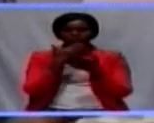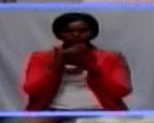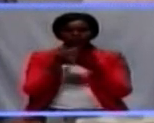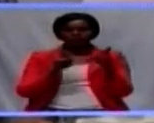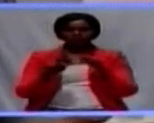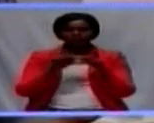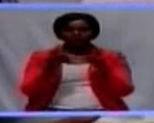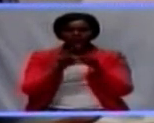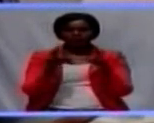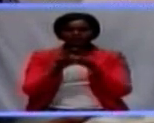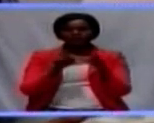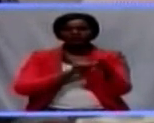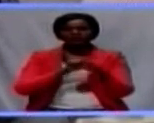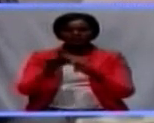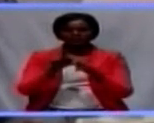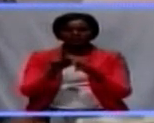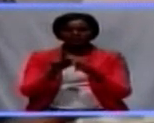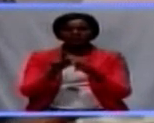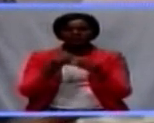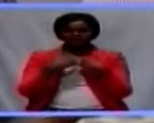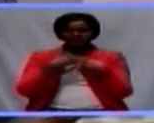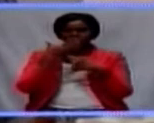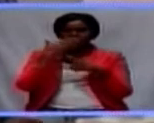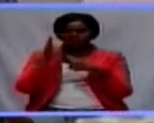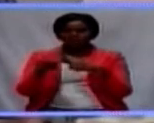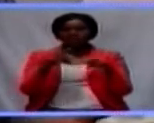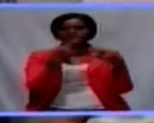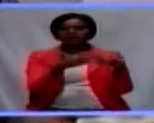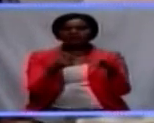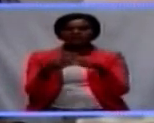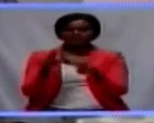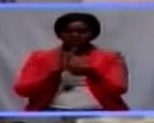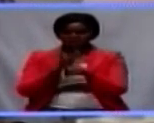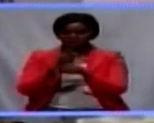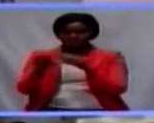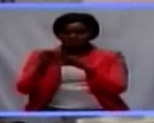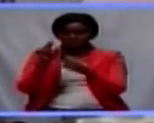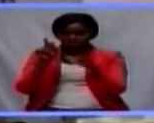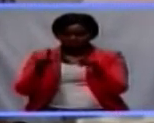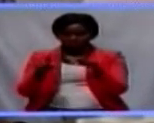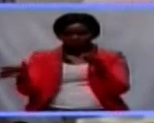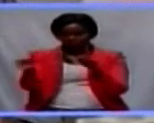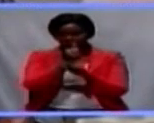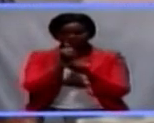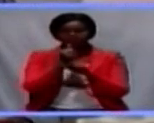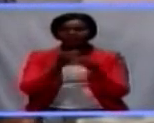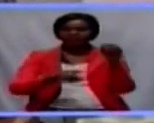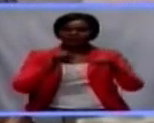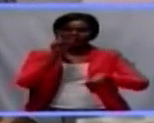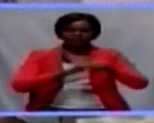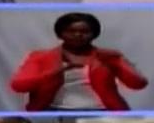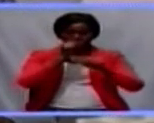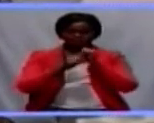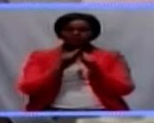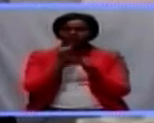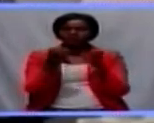very professional. Of course, we do have bad eggs, and we are getting rid of them once we find them. because we don't want embarrassments.